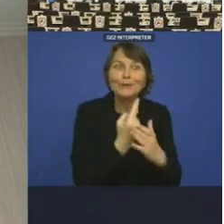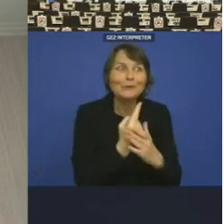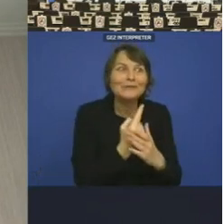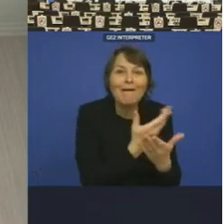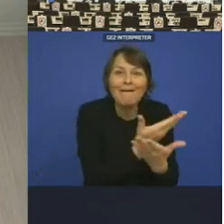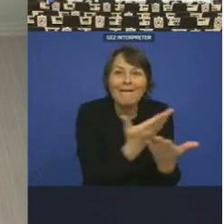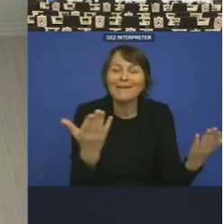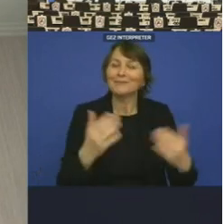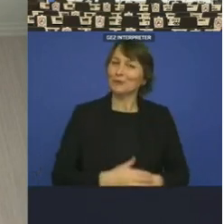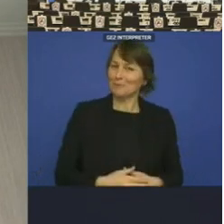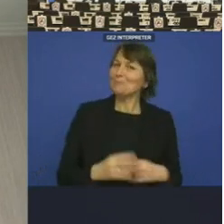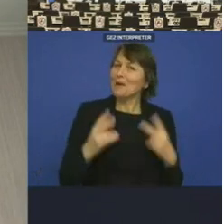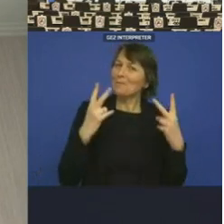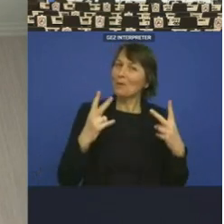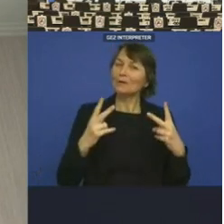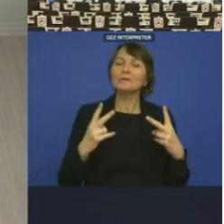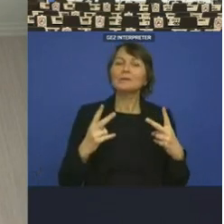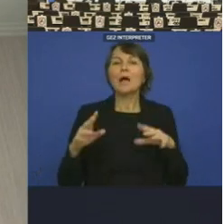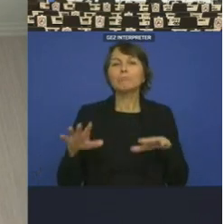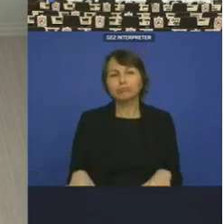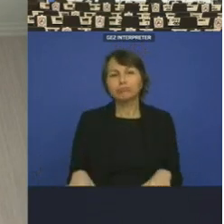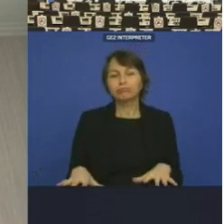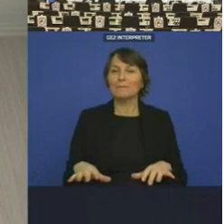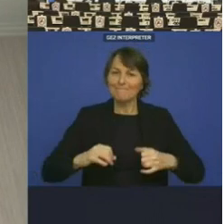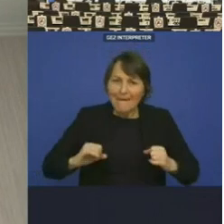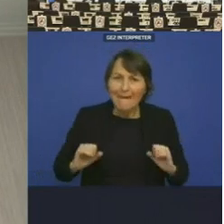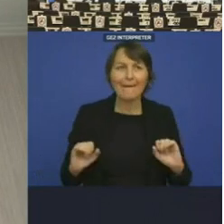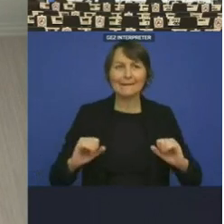it's important to stay active, not only by practicing sport,